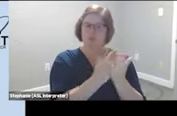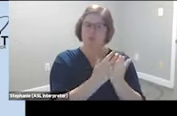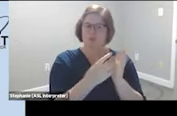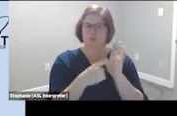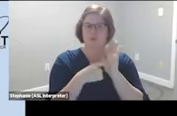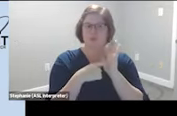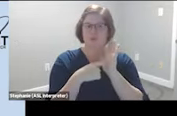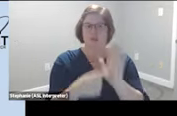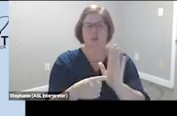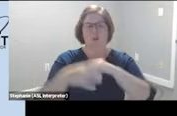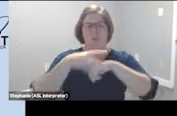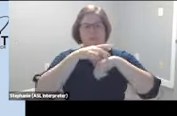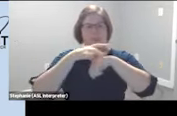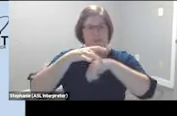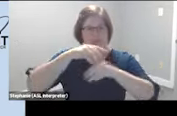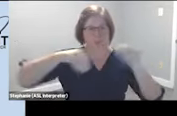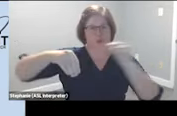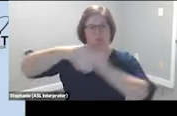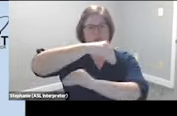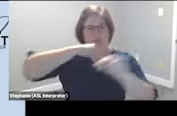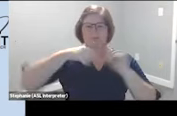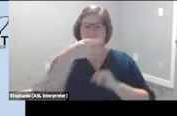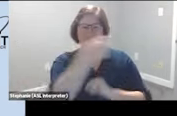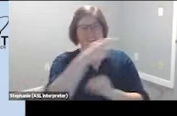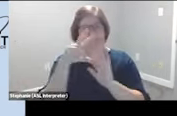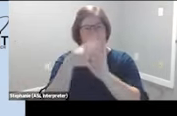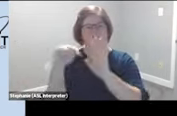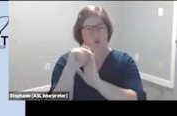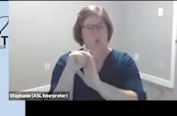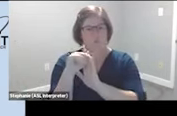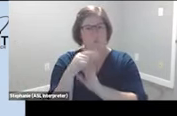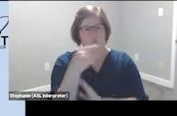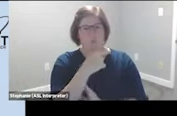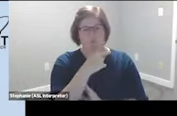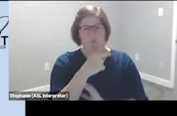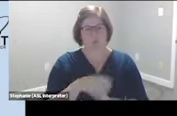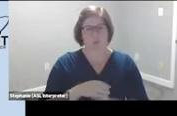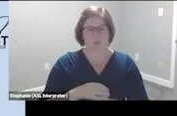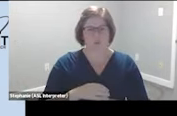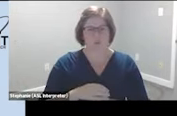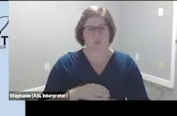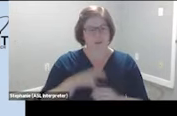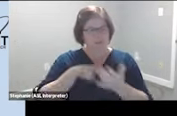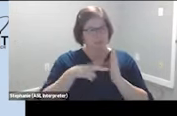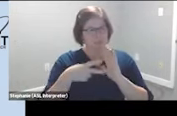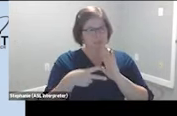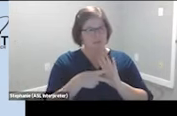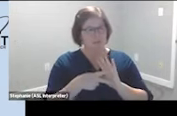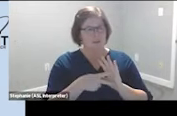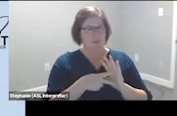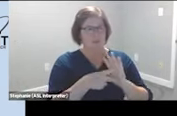of planetary motion. This is actually a video. So one can observe a video in real time and